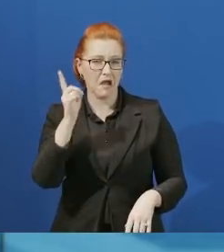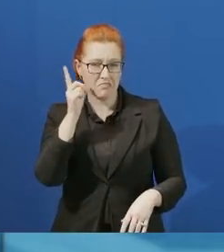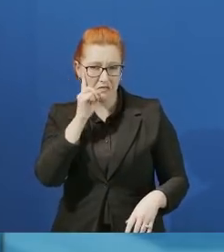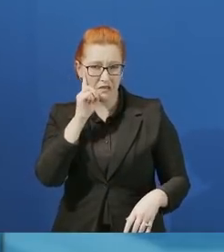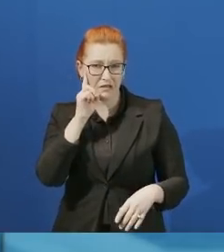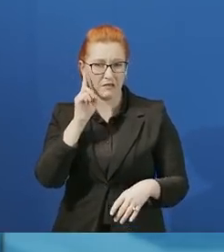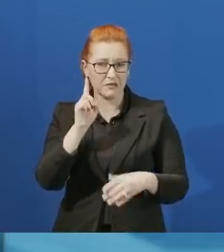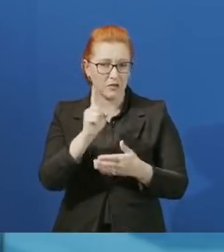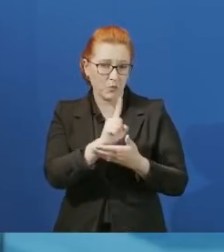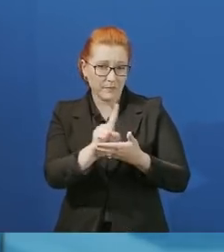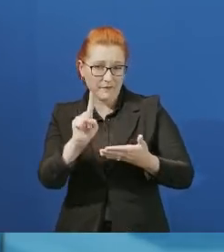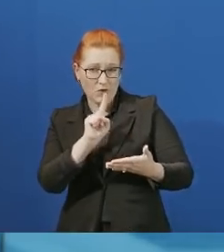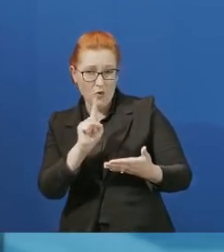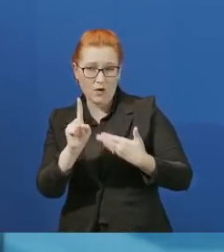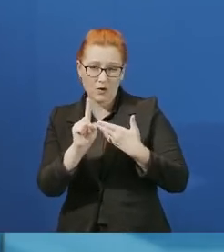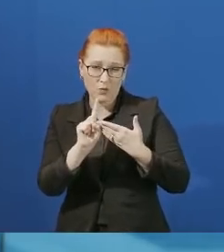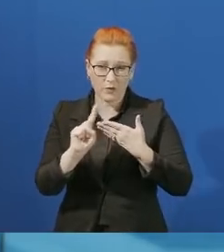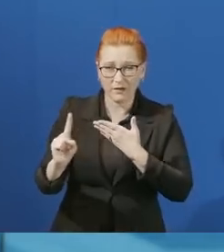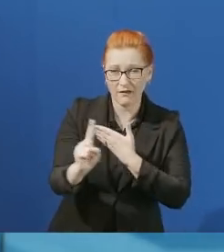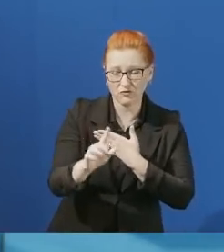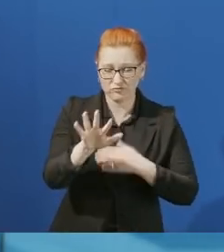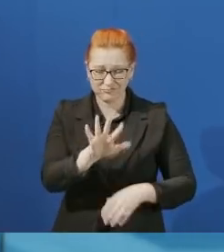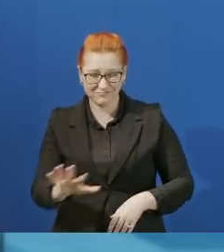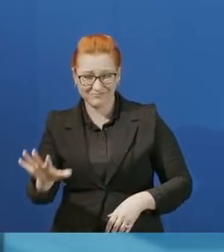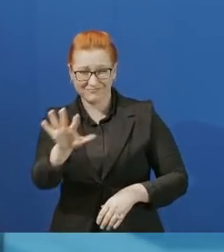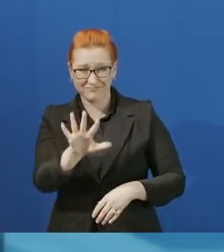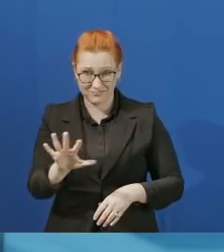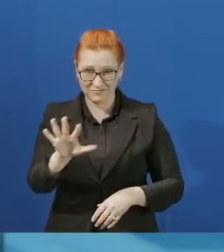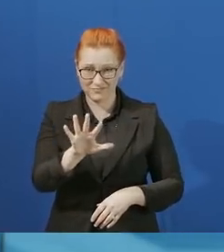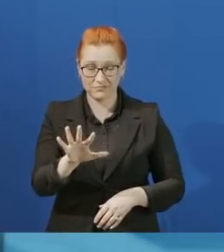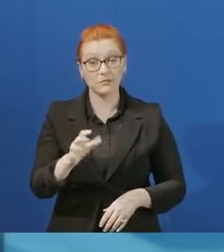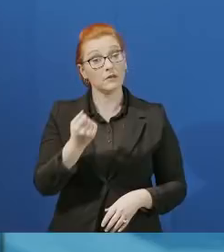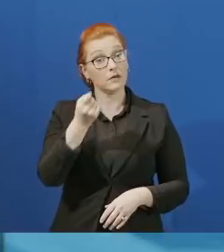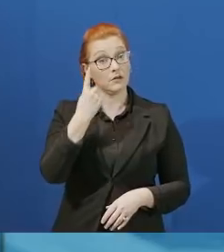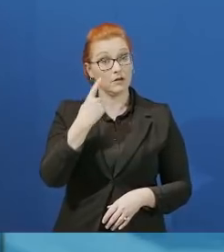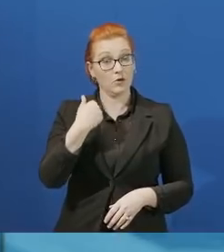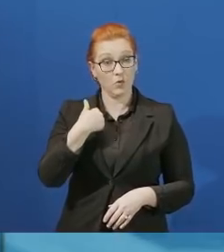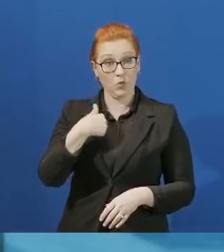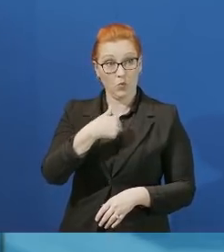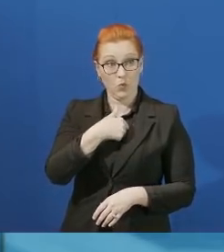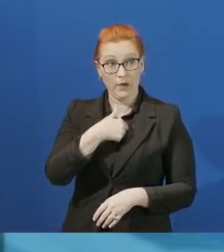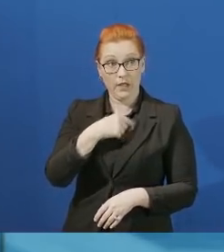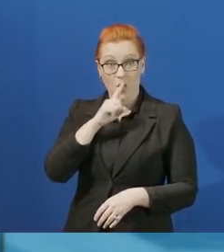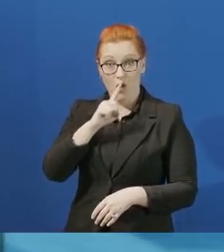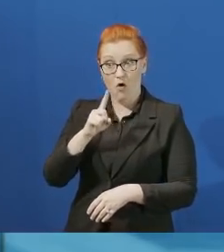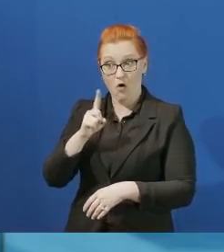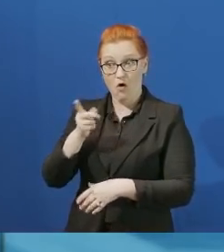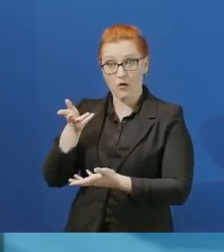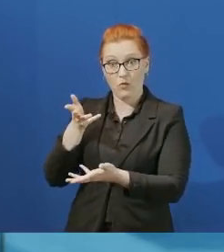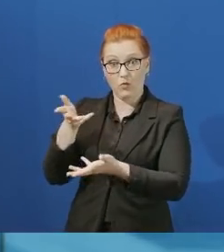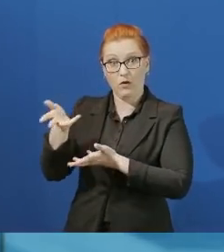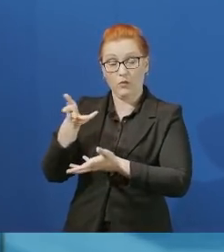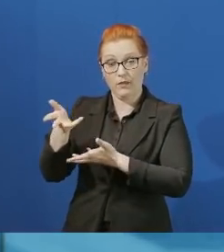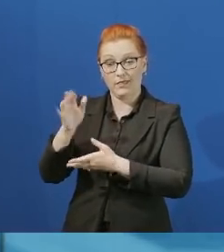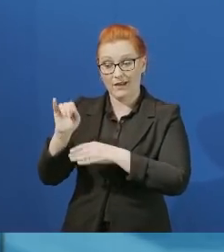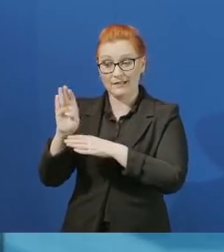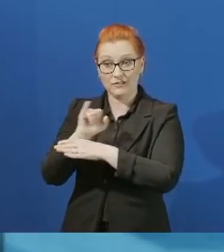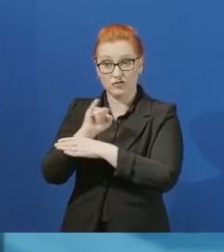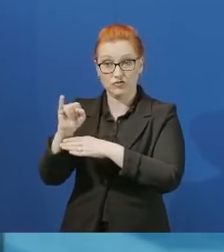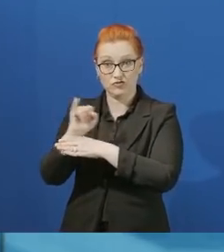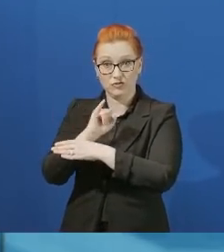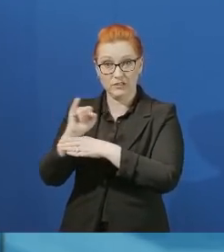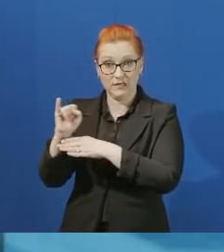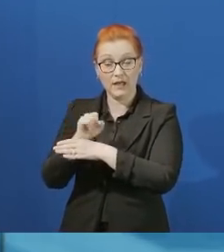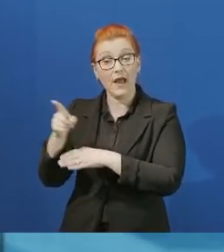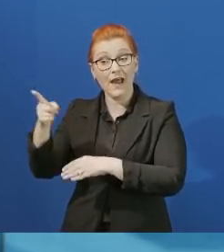accelerate, we could accelerate. I want you to know that we're working with the industry, and the industry has said to us the fastest we could